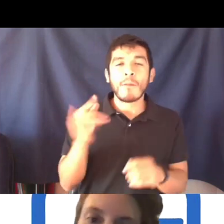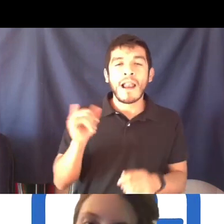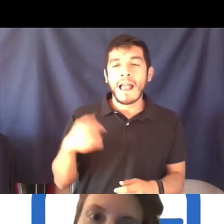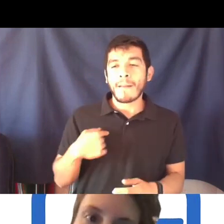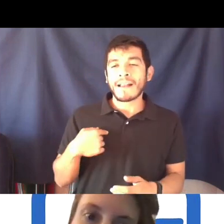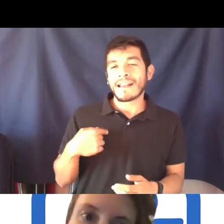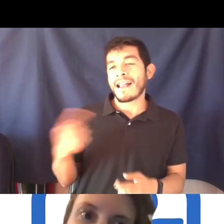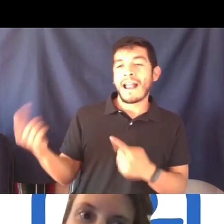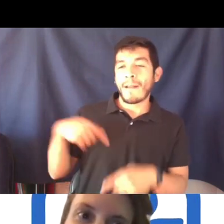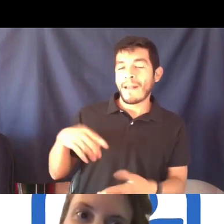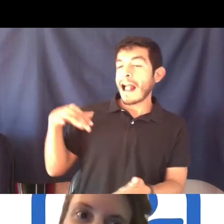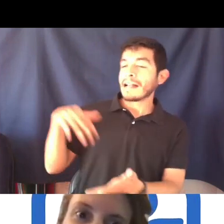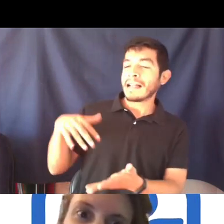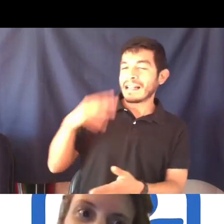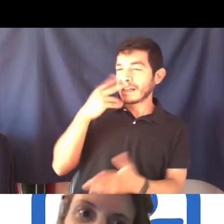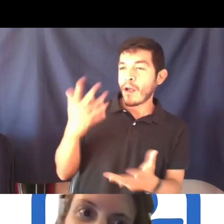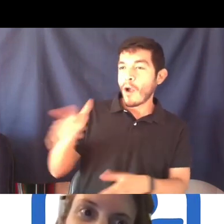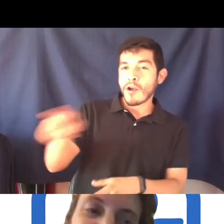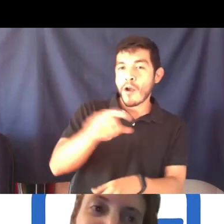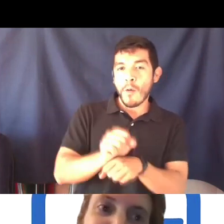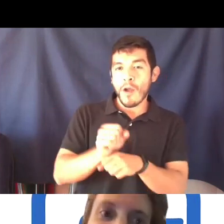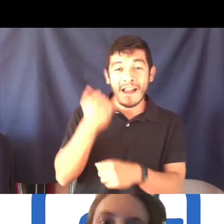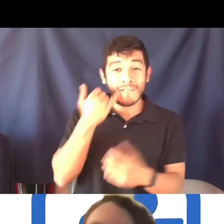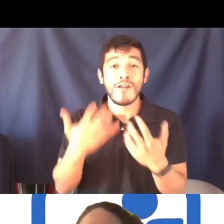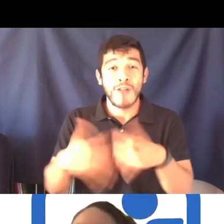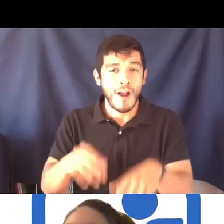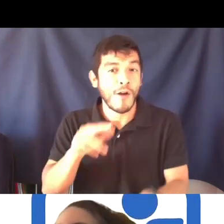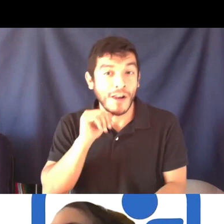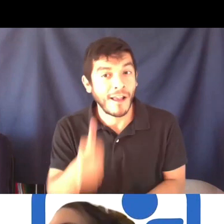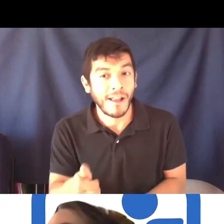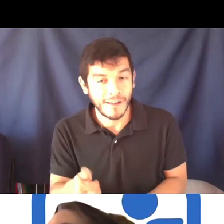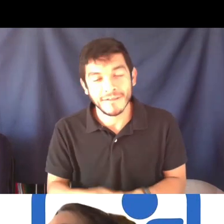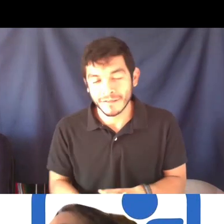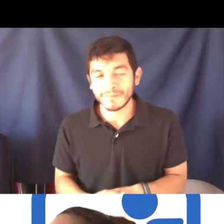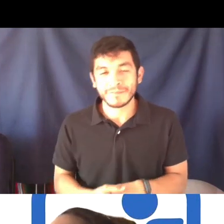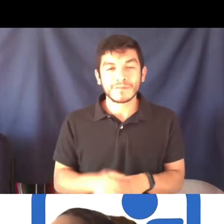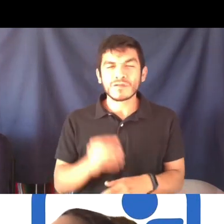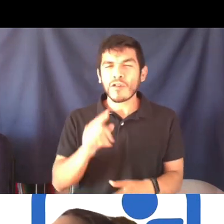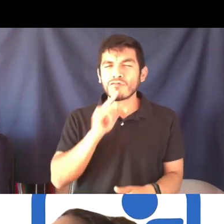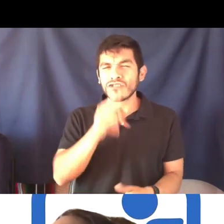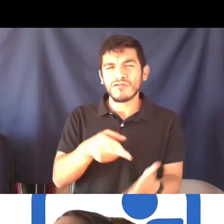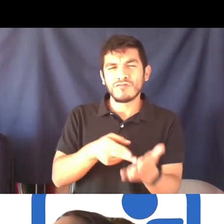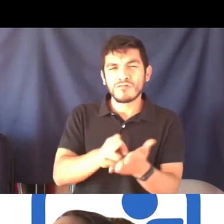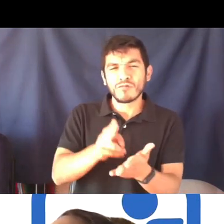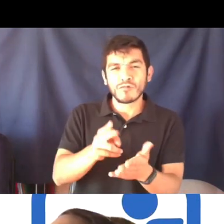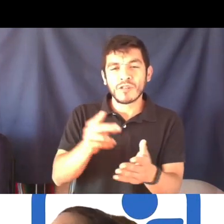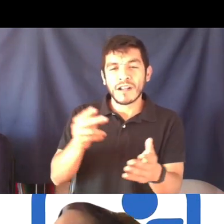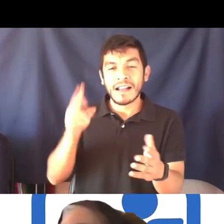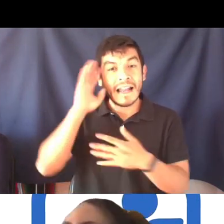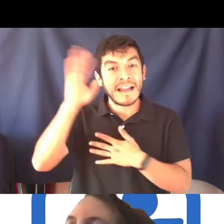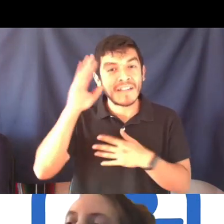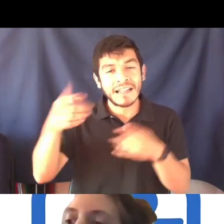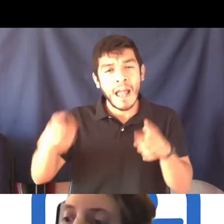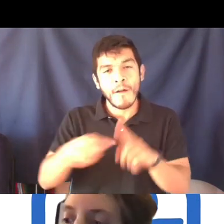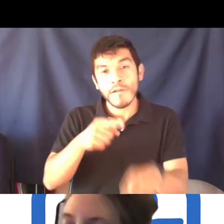worked or not, right? And so the true innovation in this field happens from you all, not from the research end of